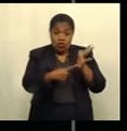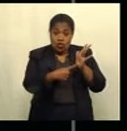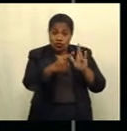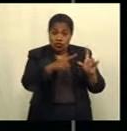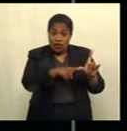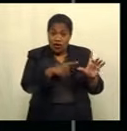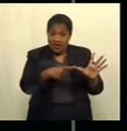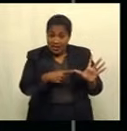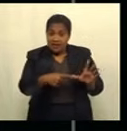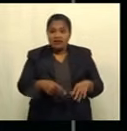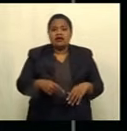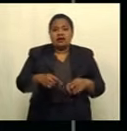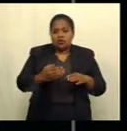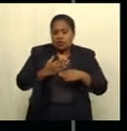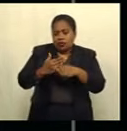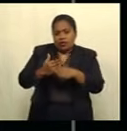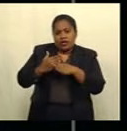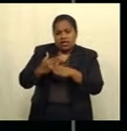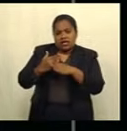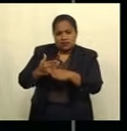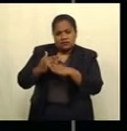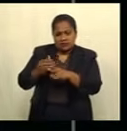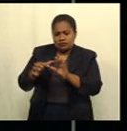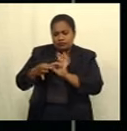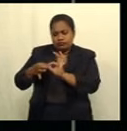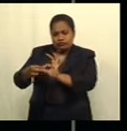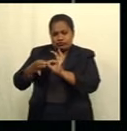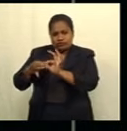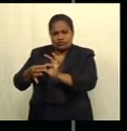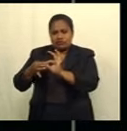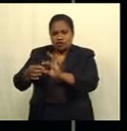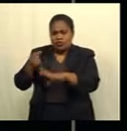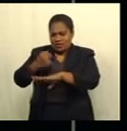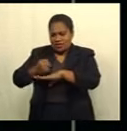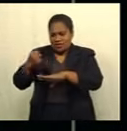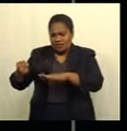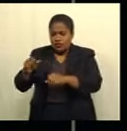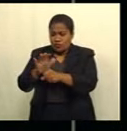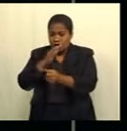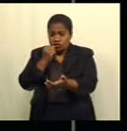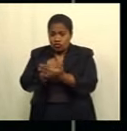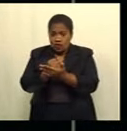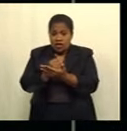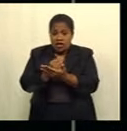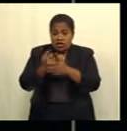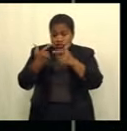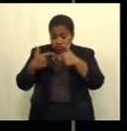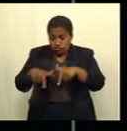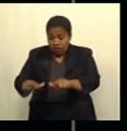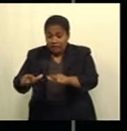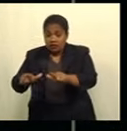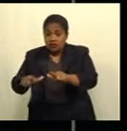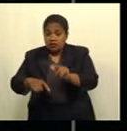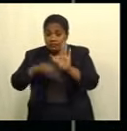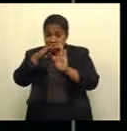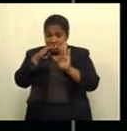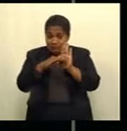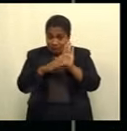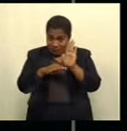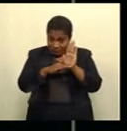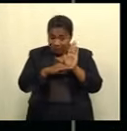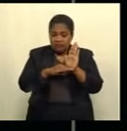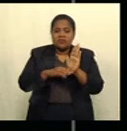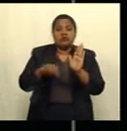working closely with relevant arms of government to ensure all necessary COVID safety travel requirements are met before departing